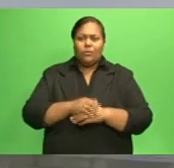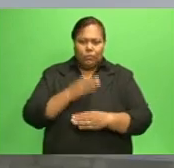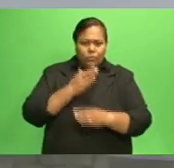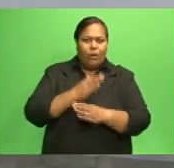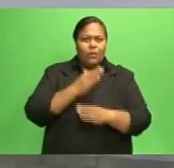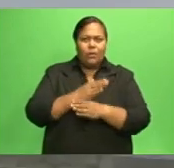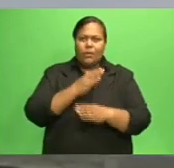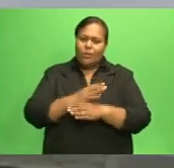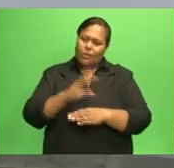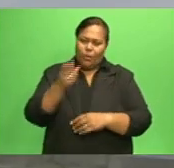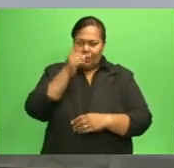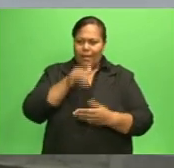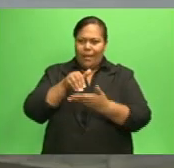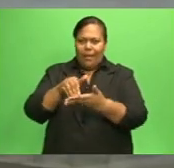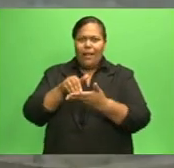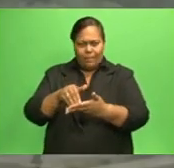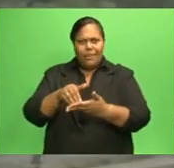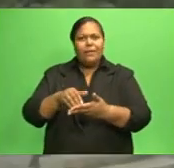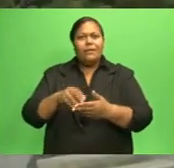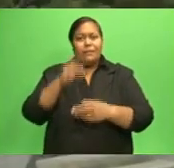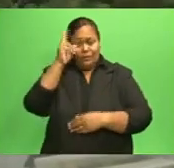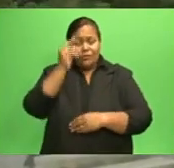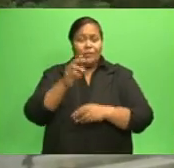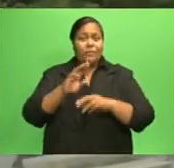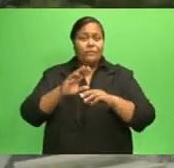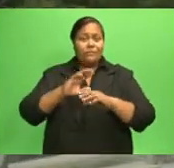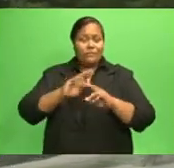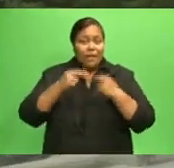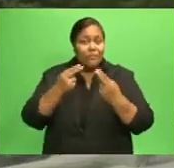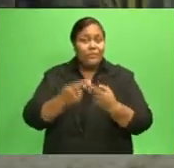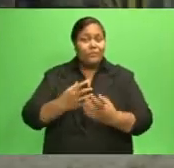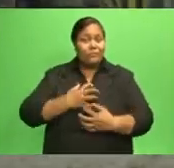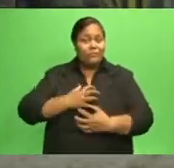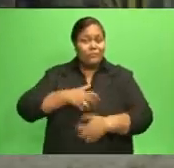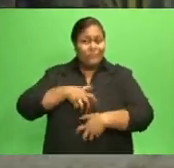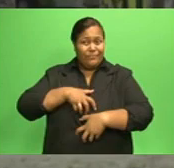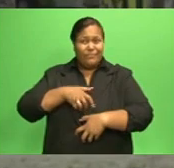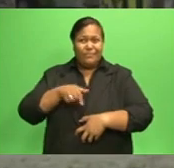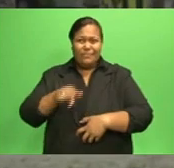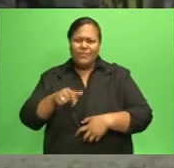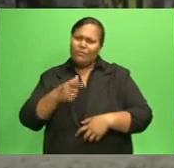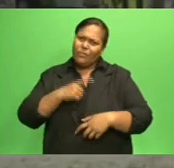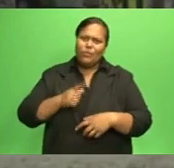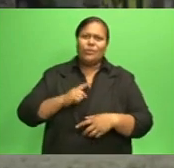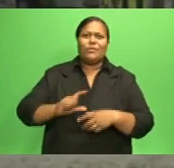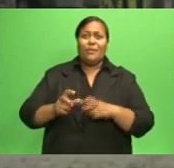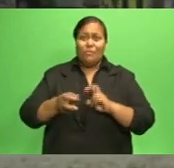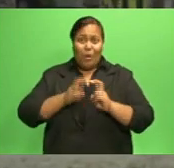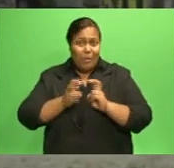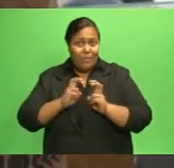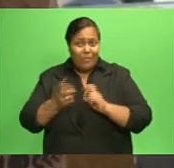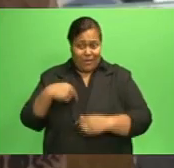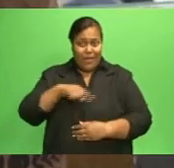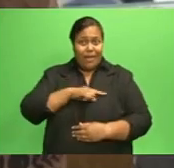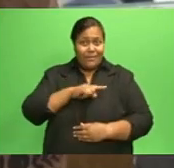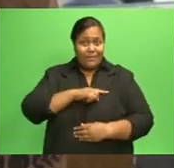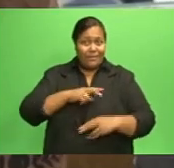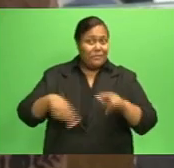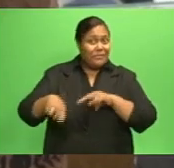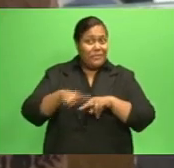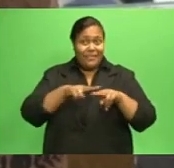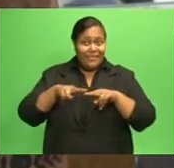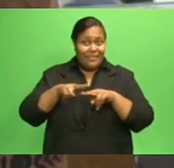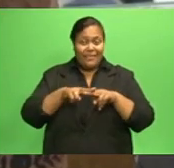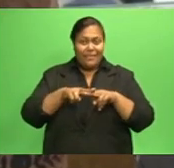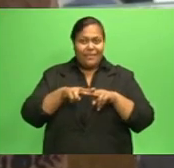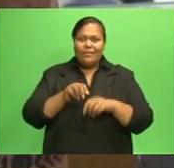families adapt. Because no matter the adversity that faces us, we Fijians are